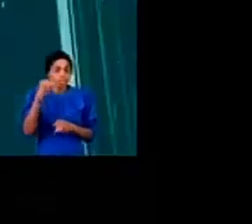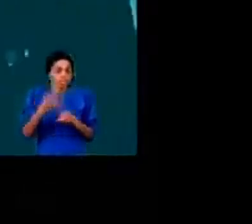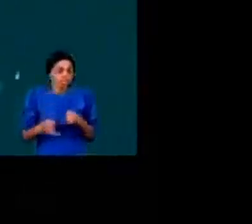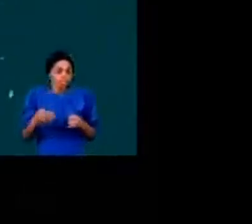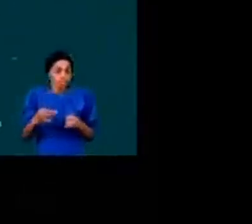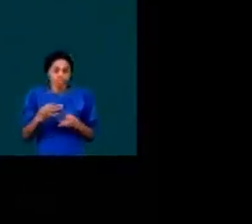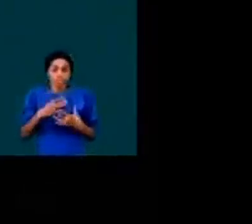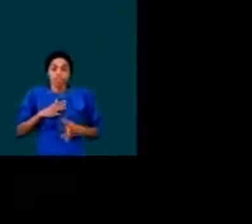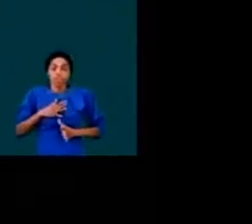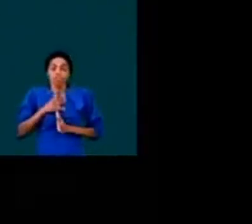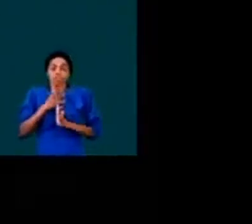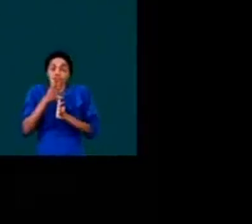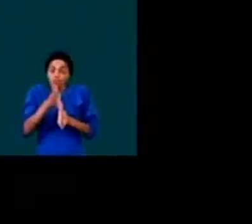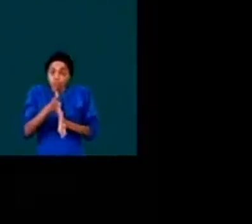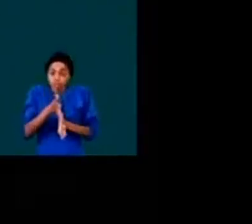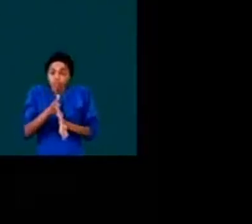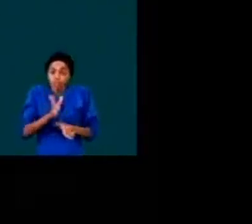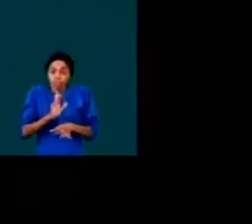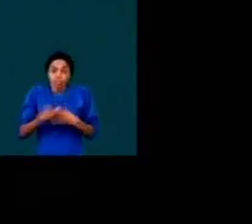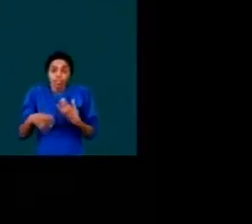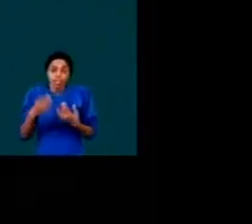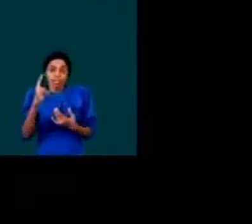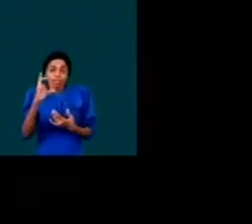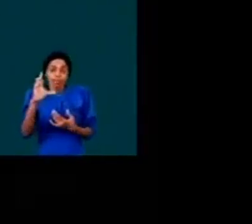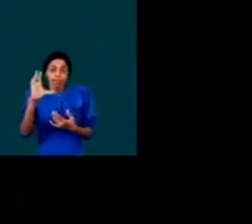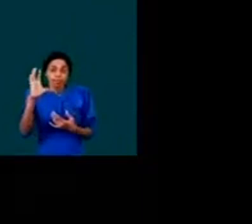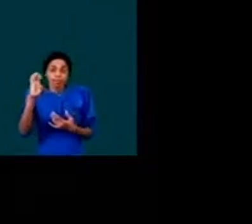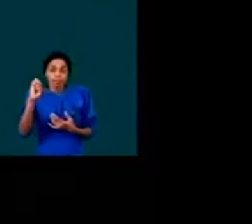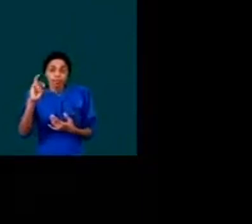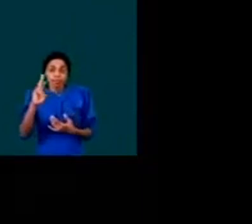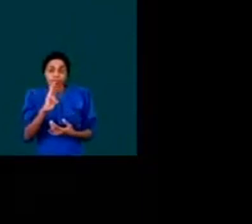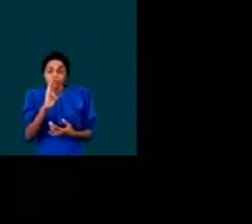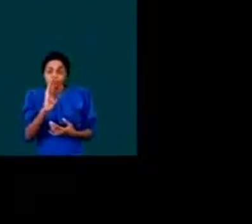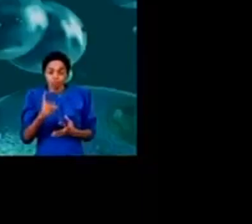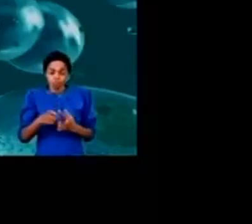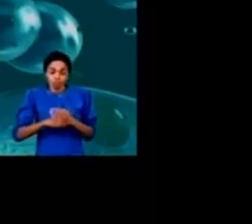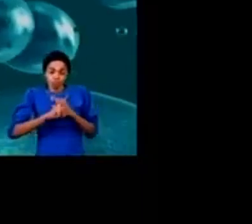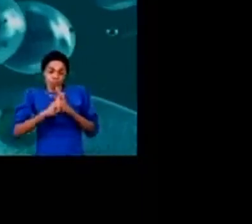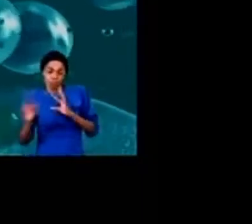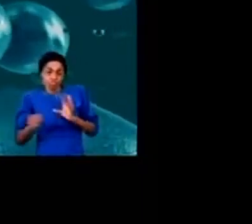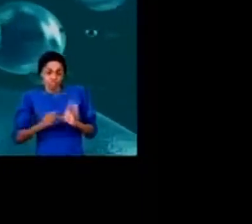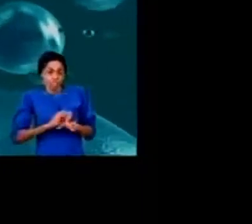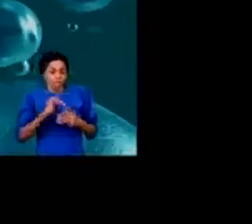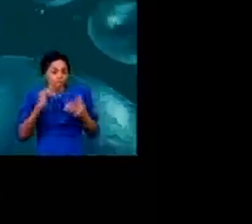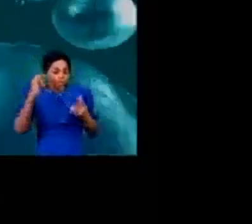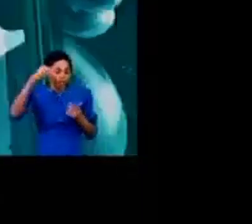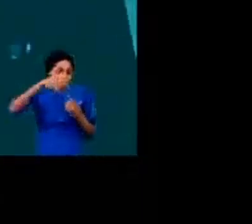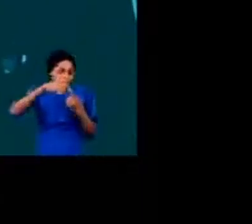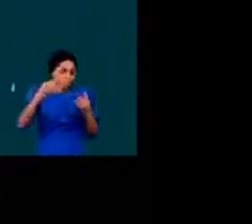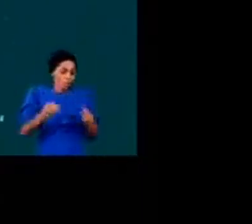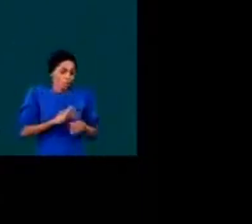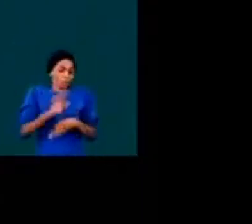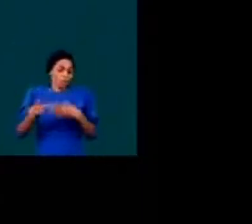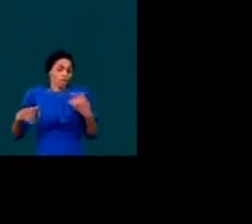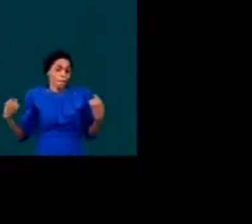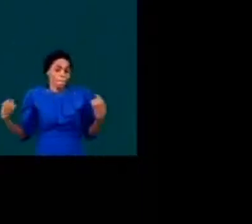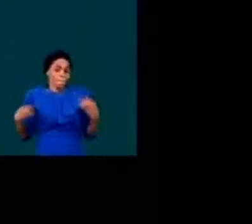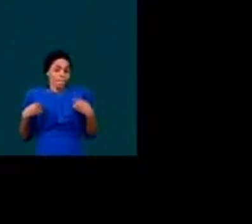Jim Senna Atikwe also wrote that the 12-year-old daughter who